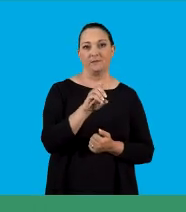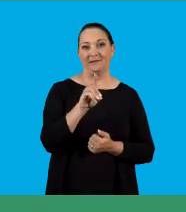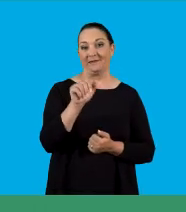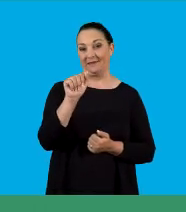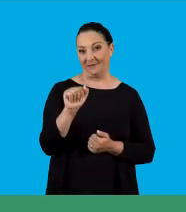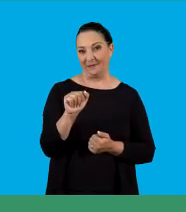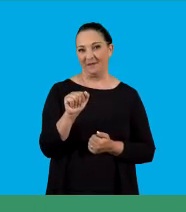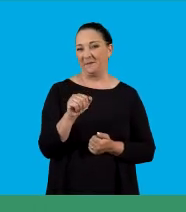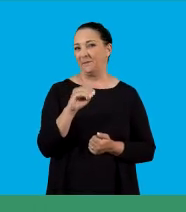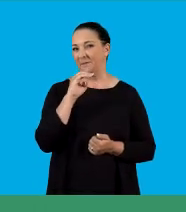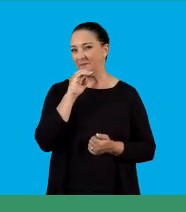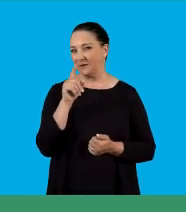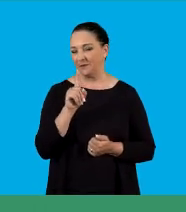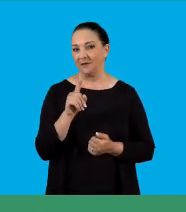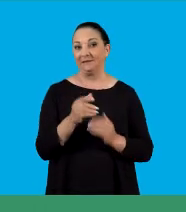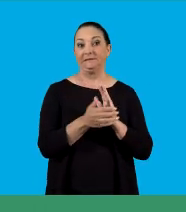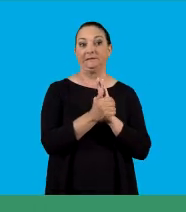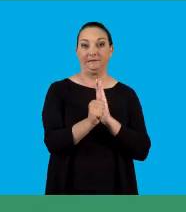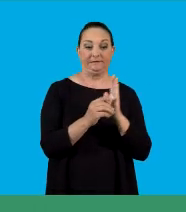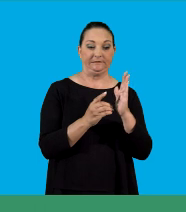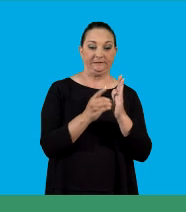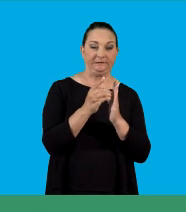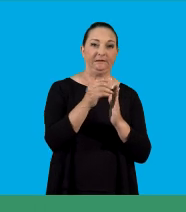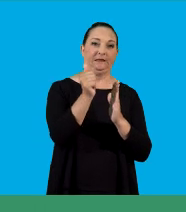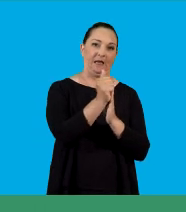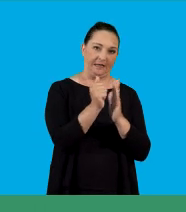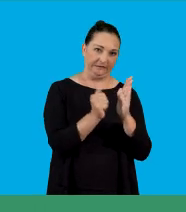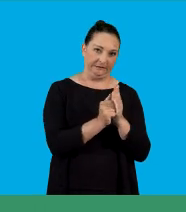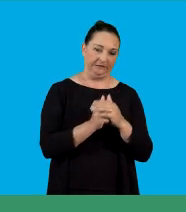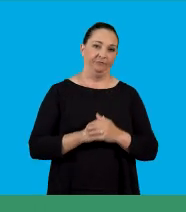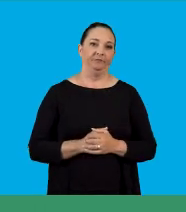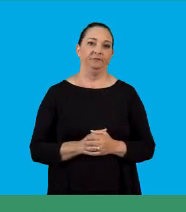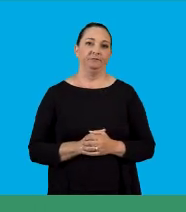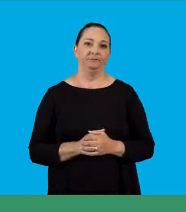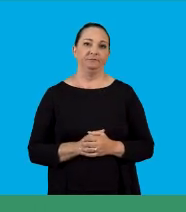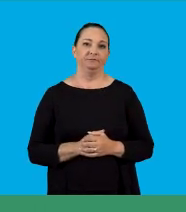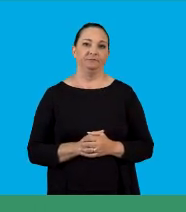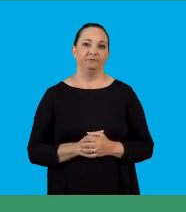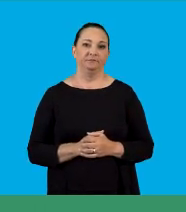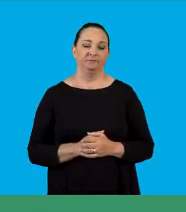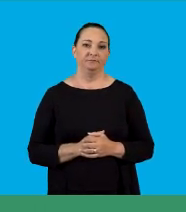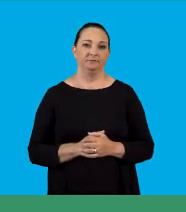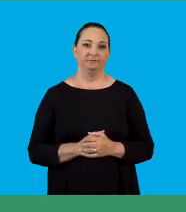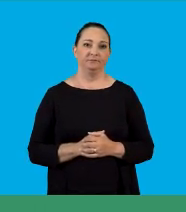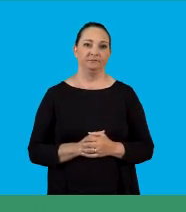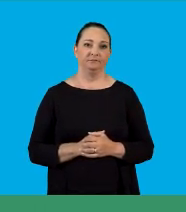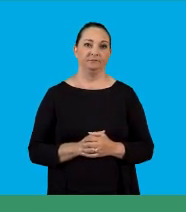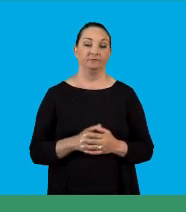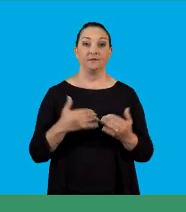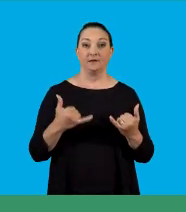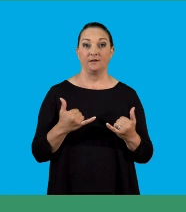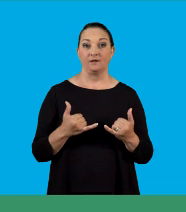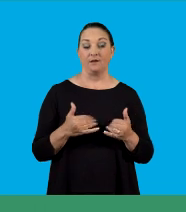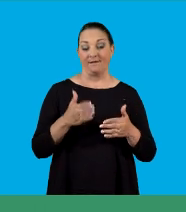is SDA? This is your Skills Development Act. So we've come to the end of